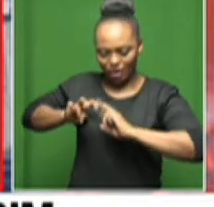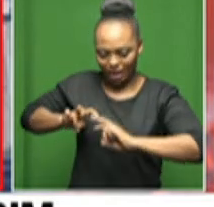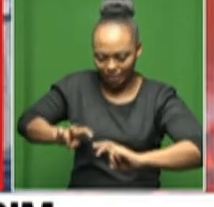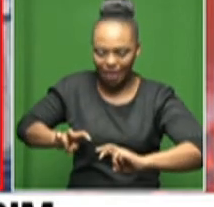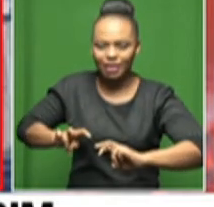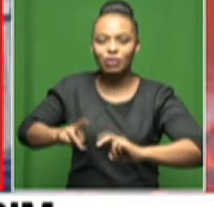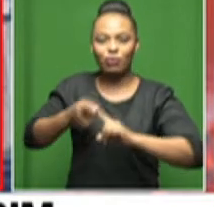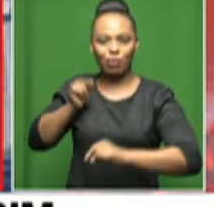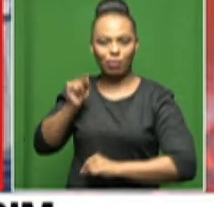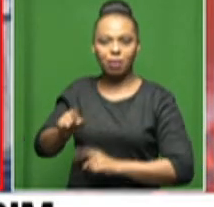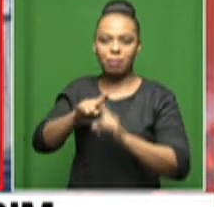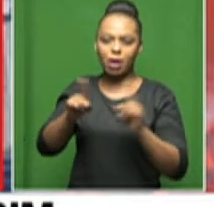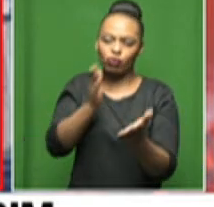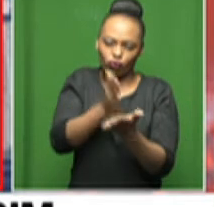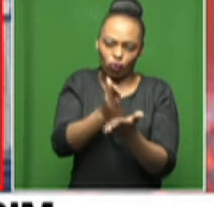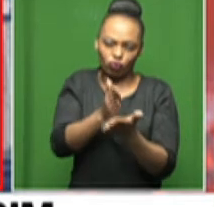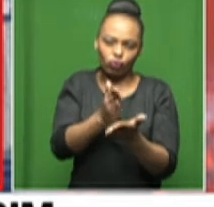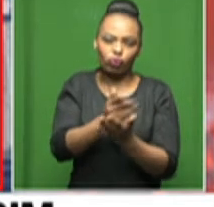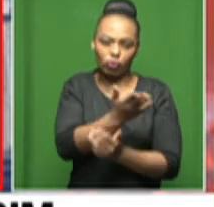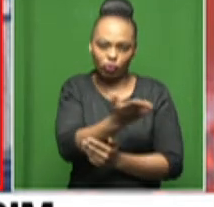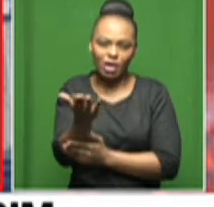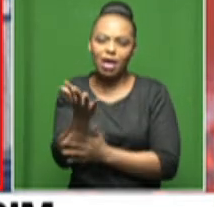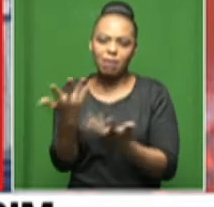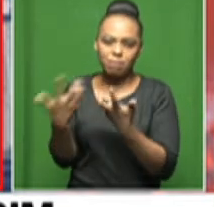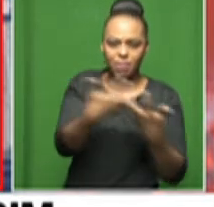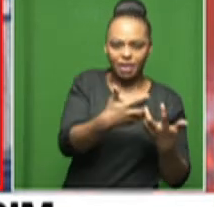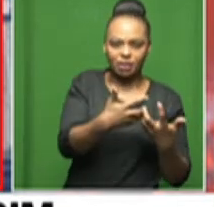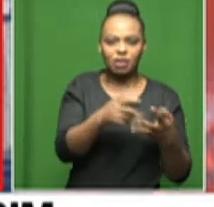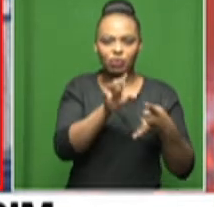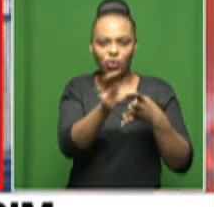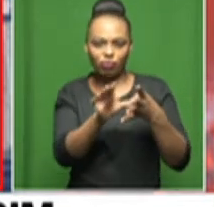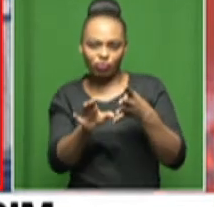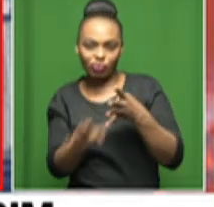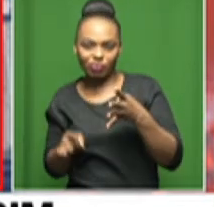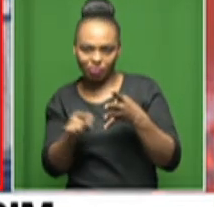people that it's met these criteria. Thank you very much.